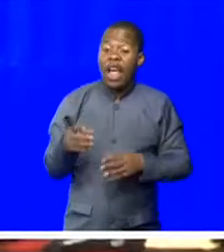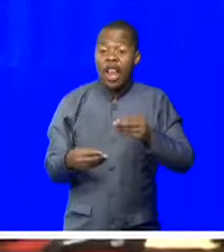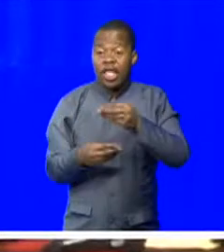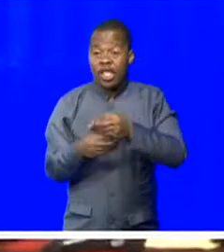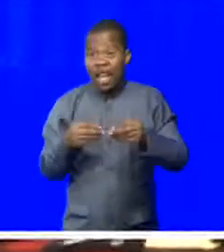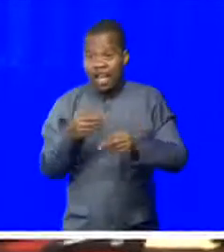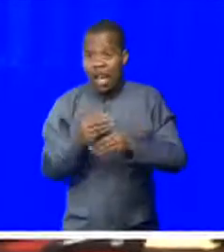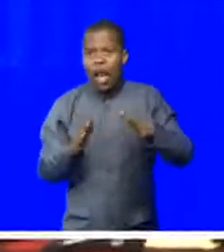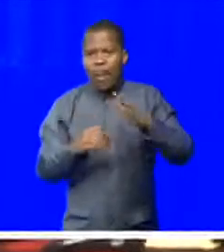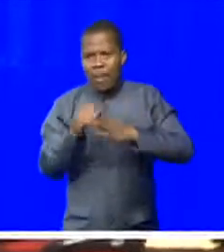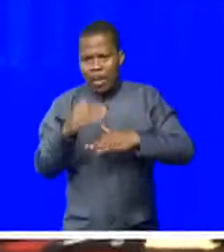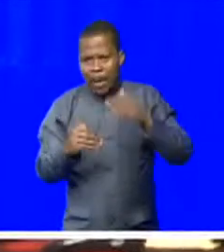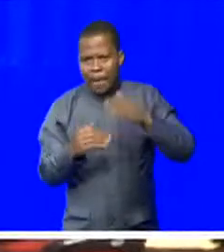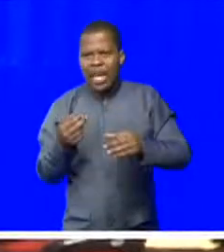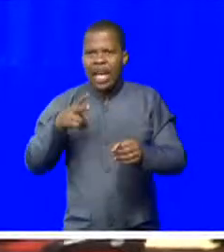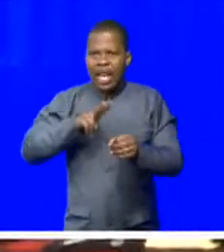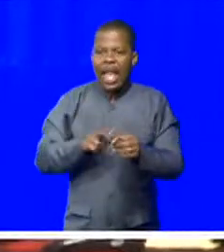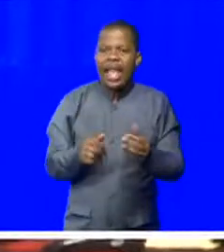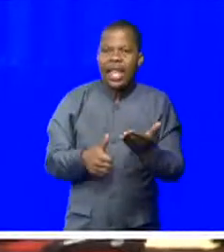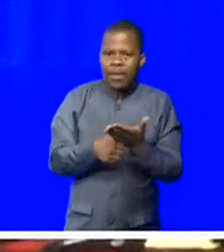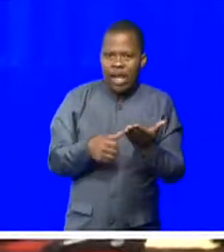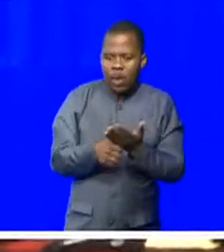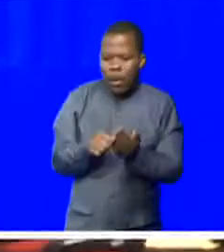ngoba somthelo solo siyathela ongemali